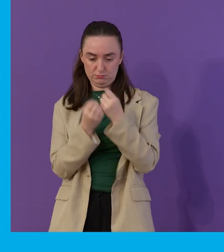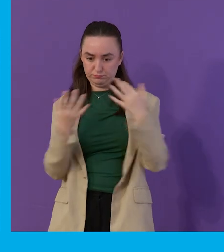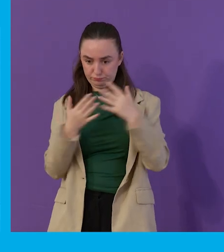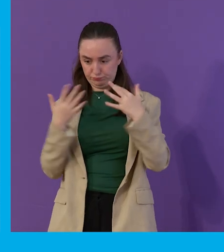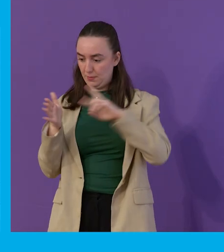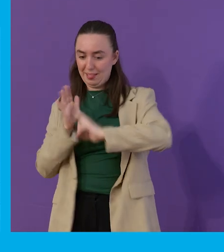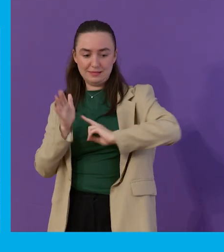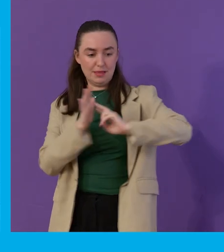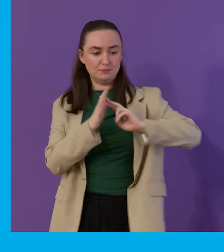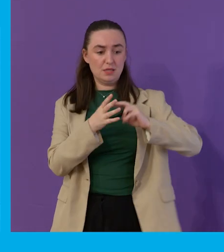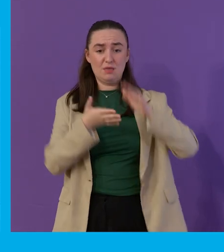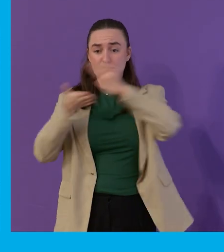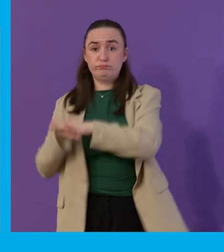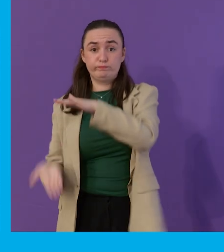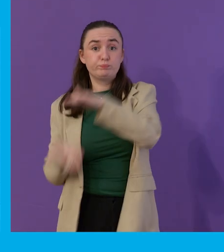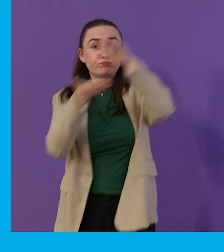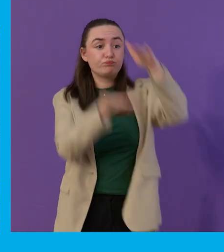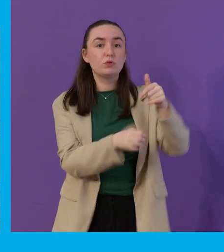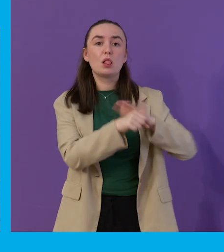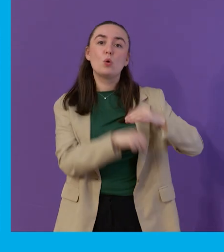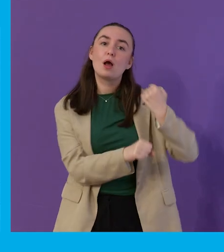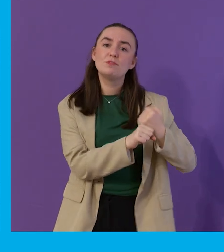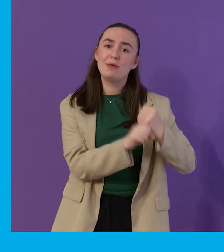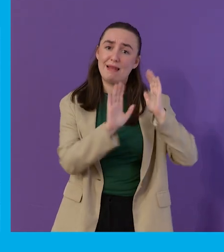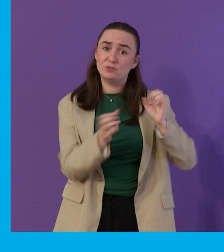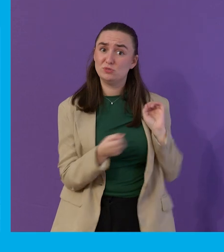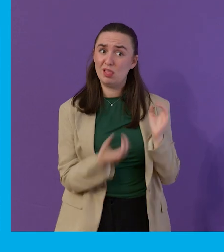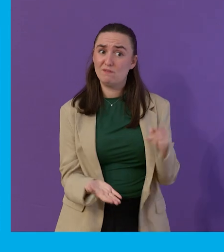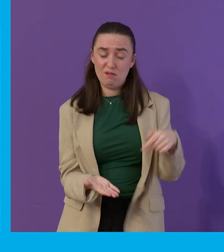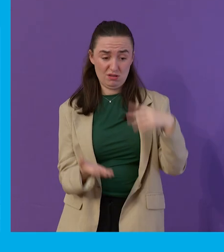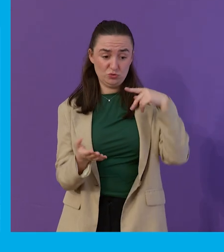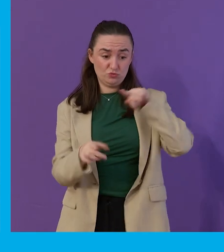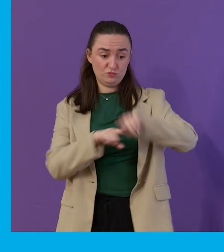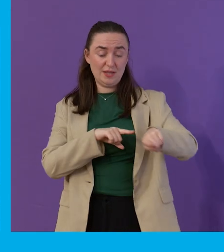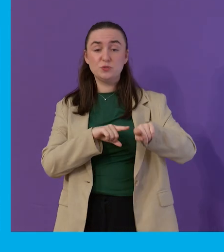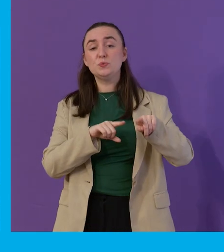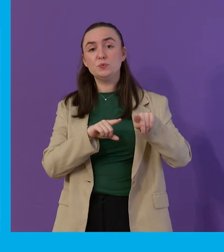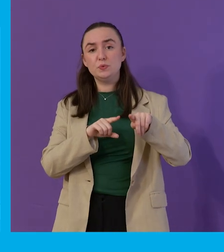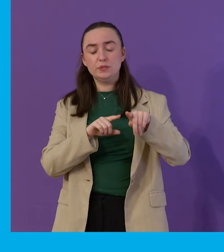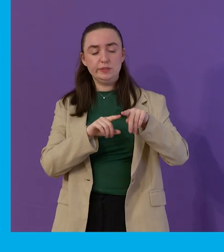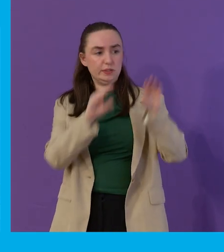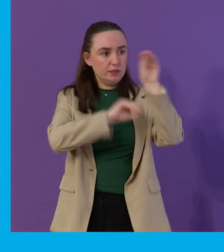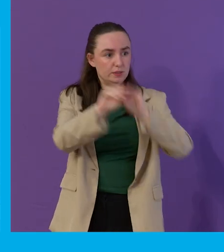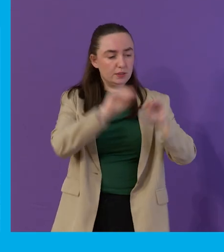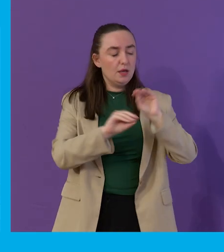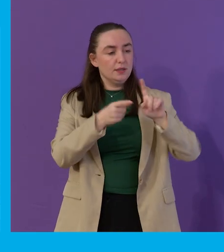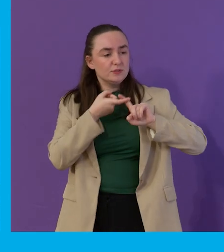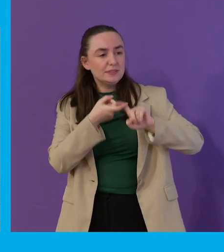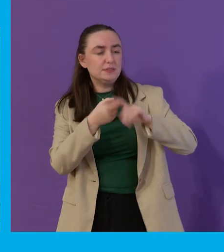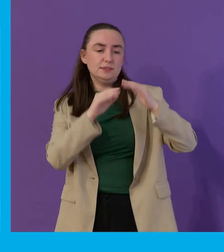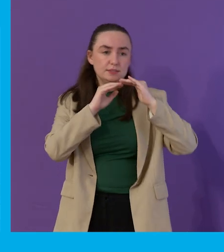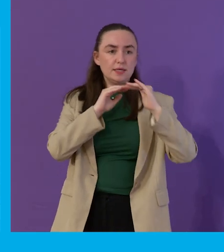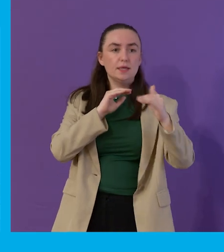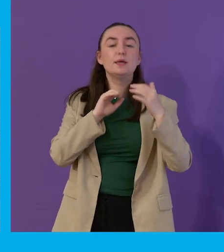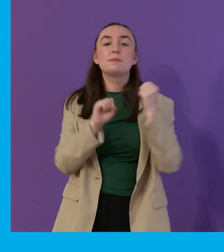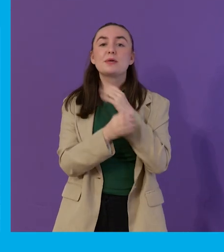our local government is required to deliver on and actually try to create some coherence and consistency in all